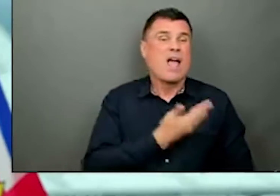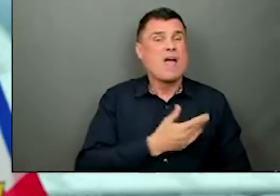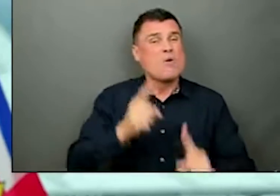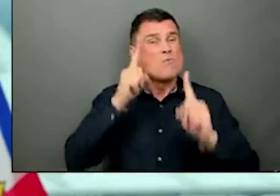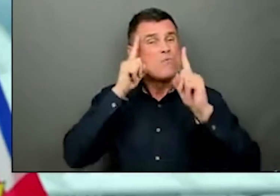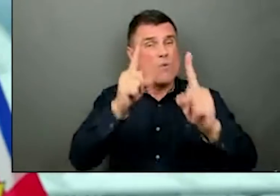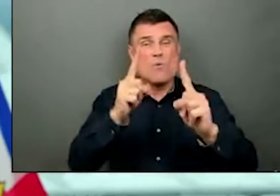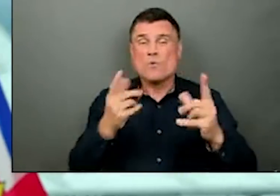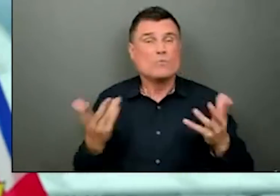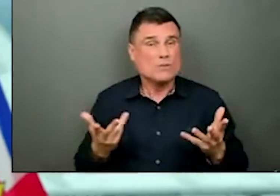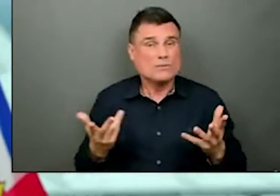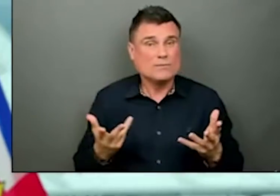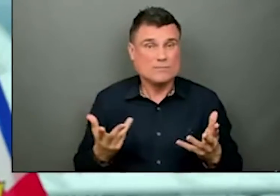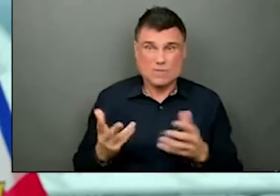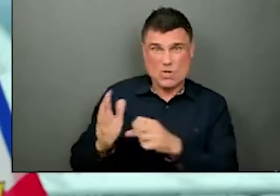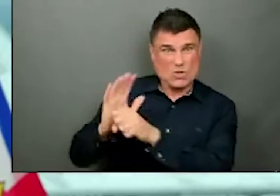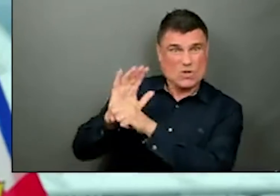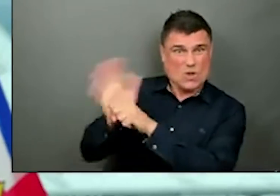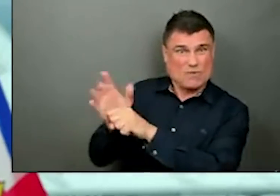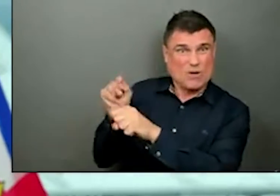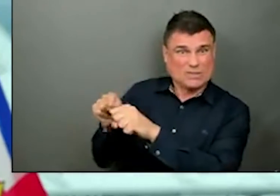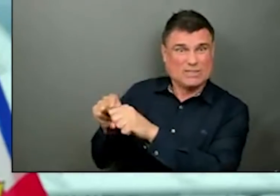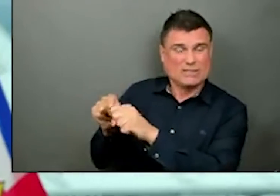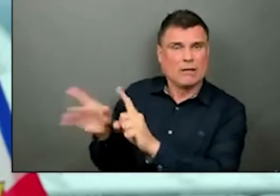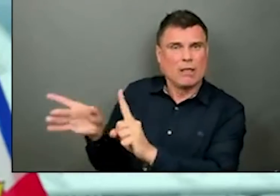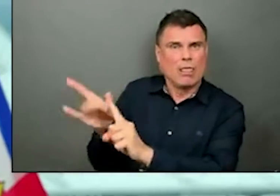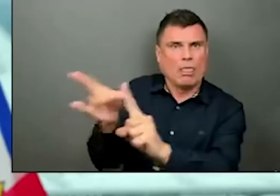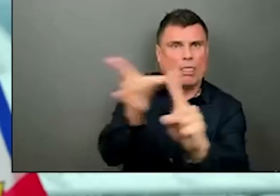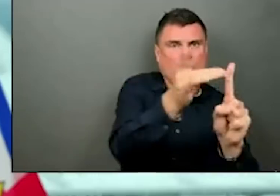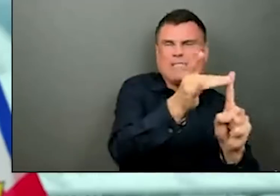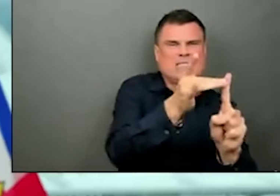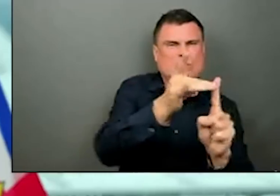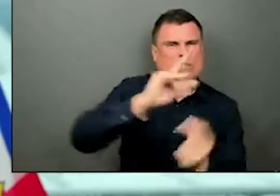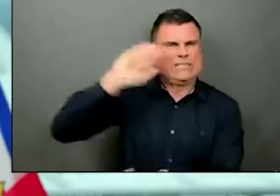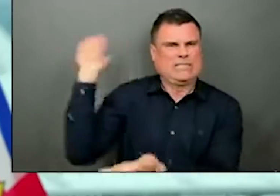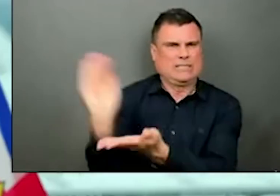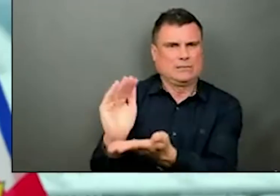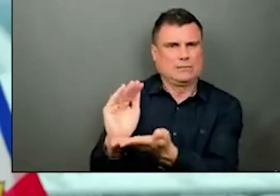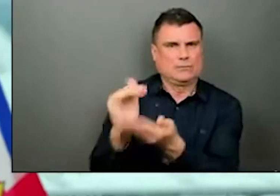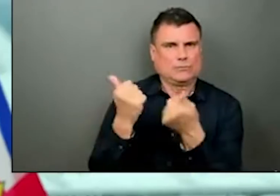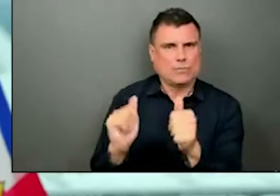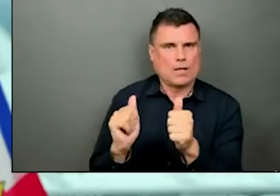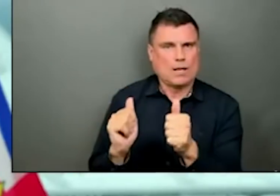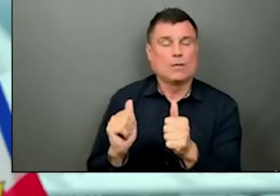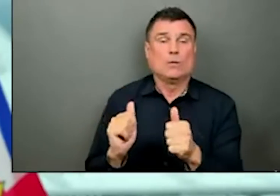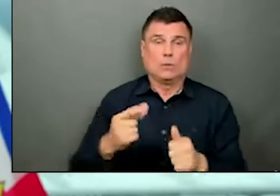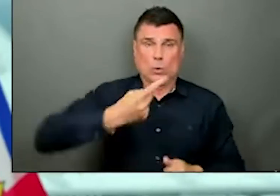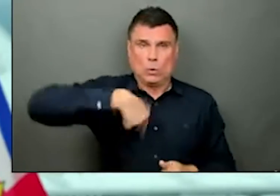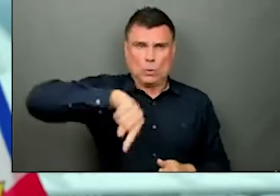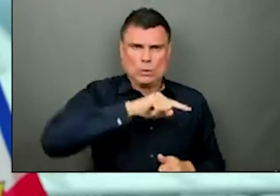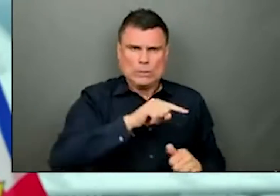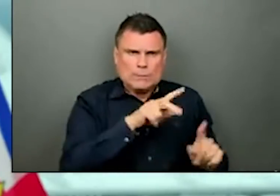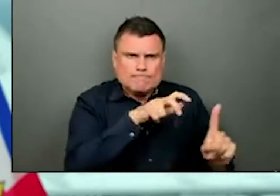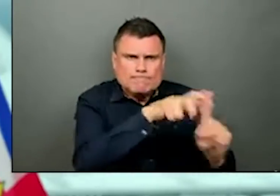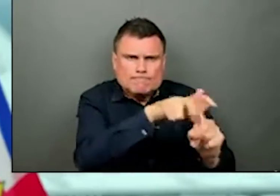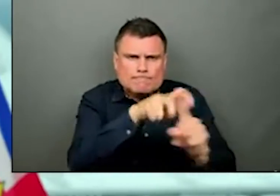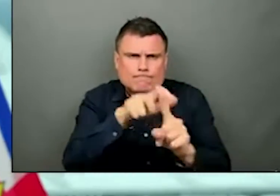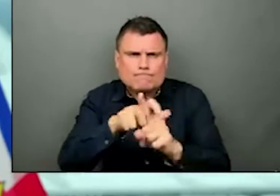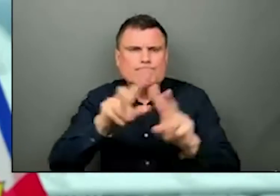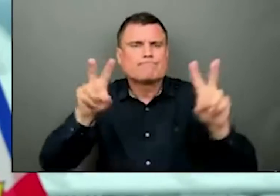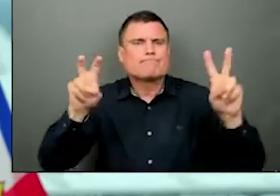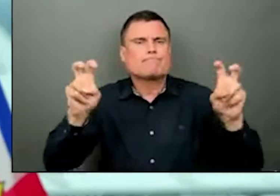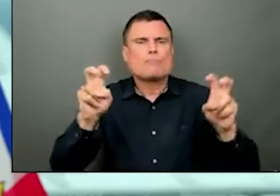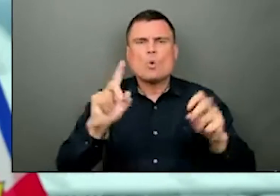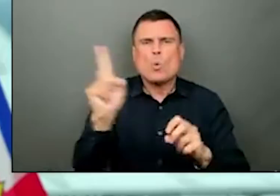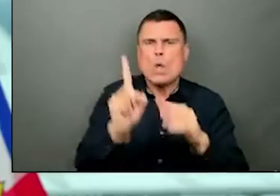province. In addition, we're addressing hotspots and reducing overall transmission. To date, we've delivered